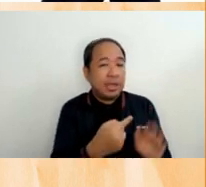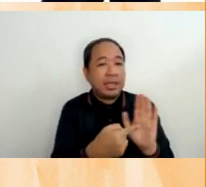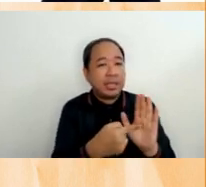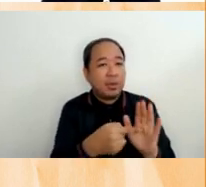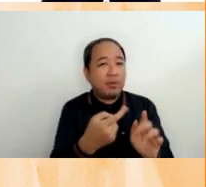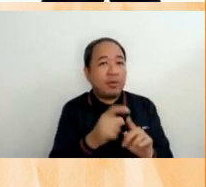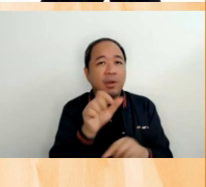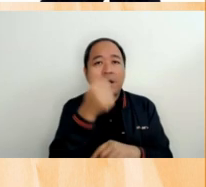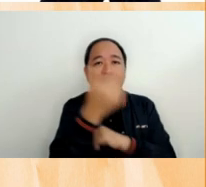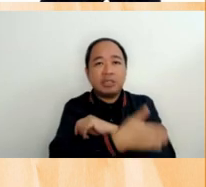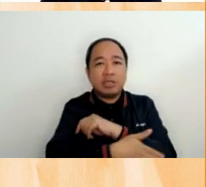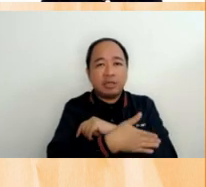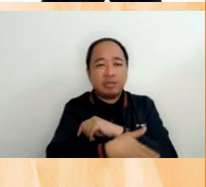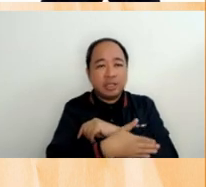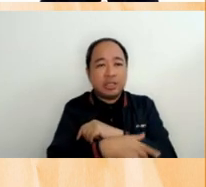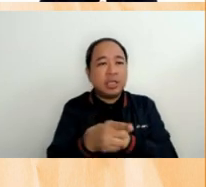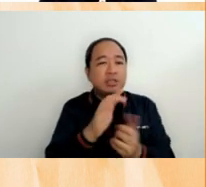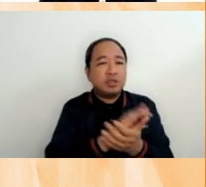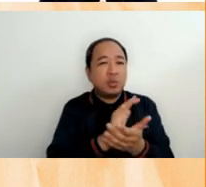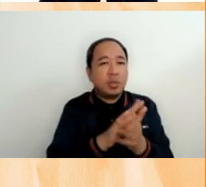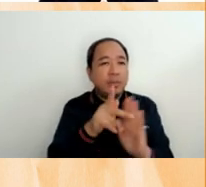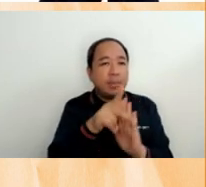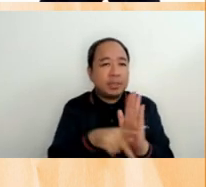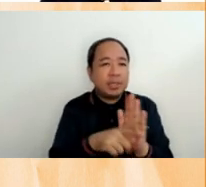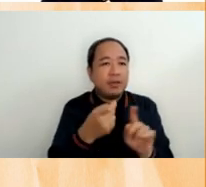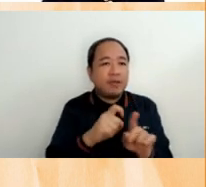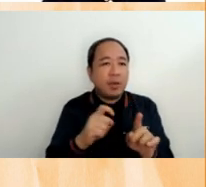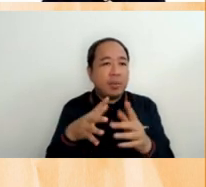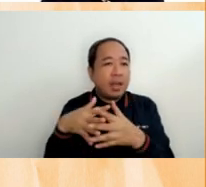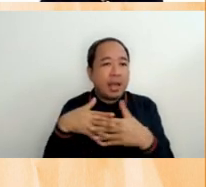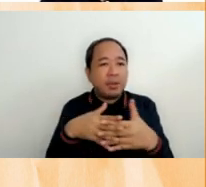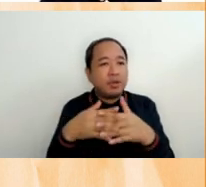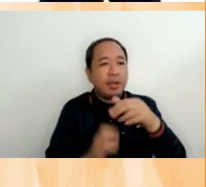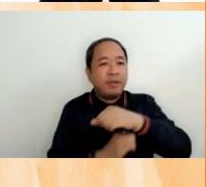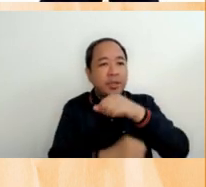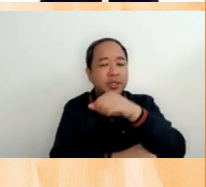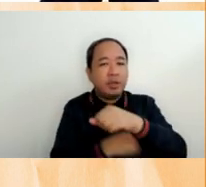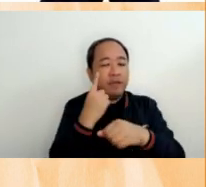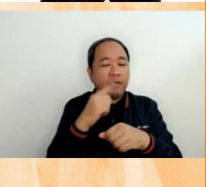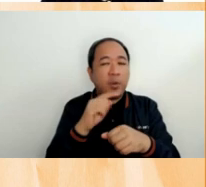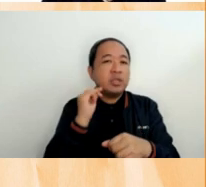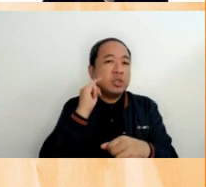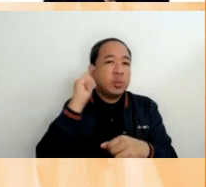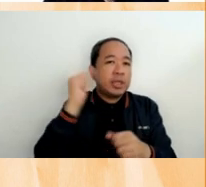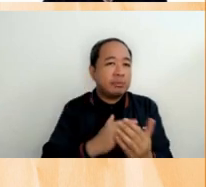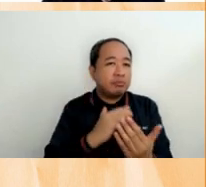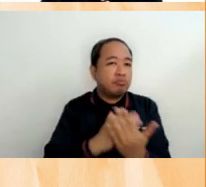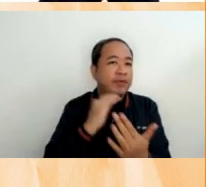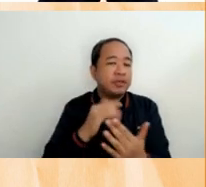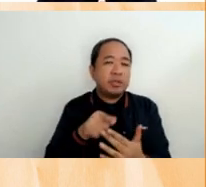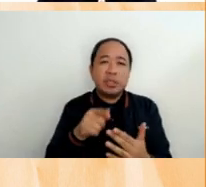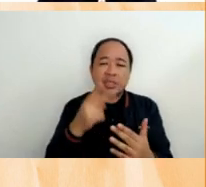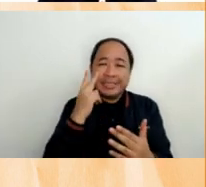ideas definitely will apply to our local setting. I am providing you the link, no, the letters in